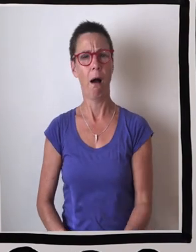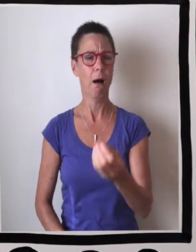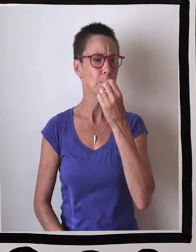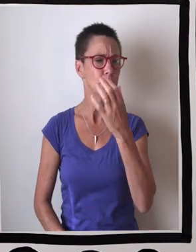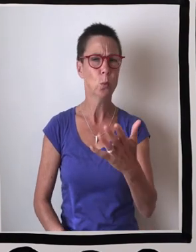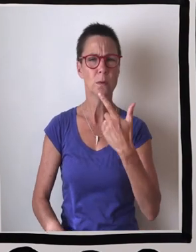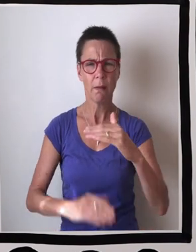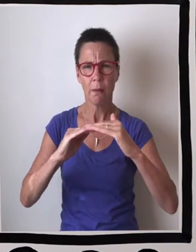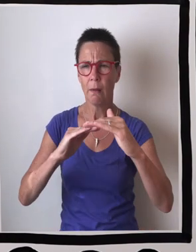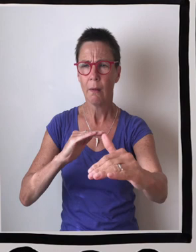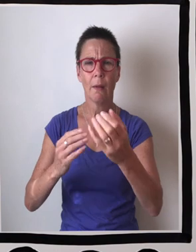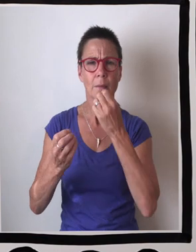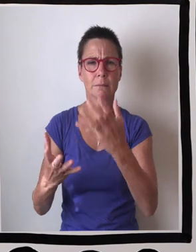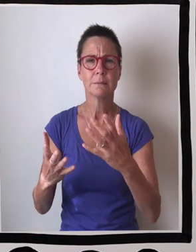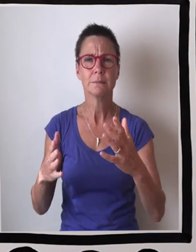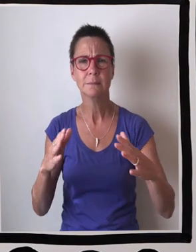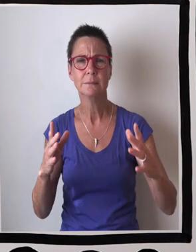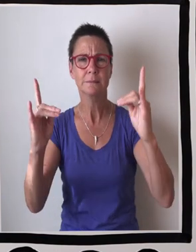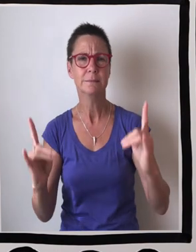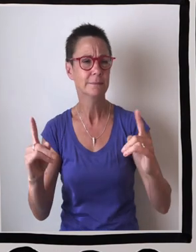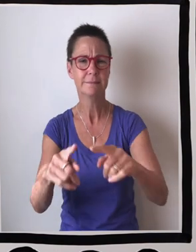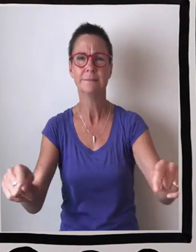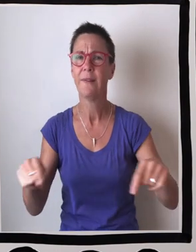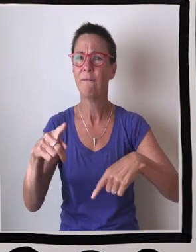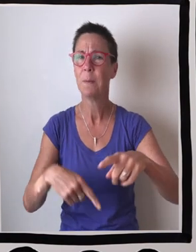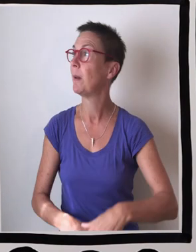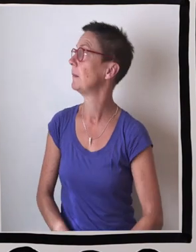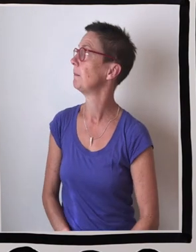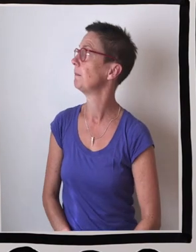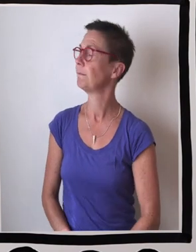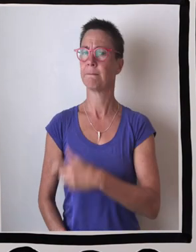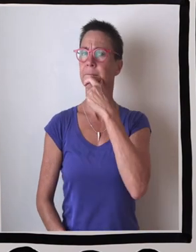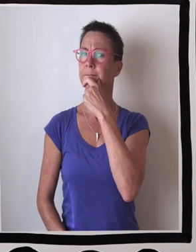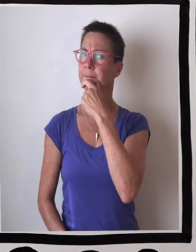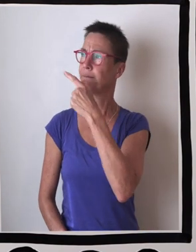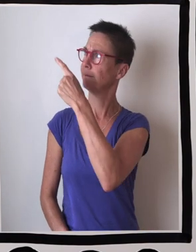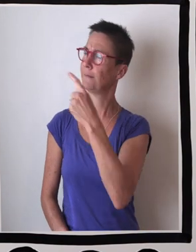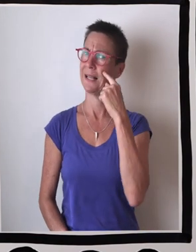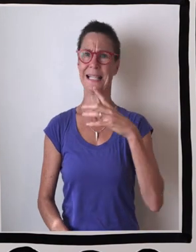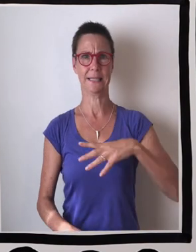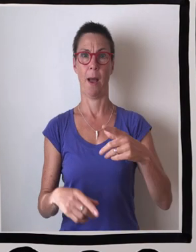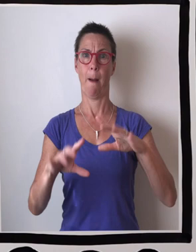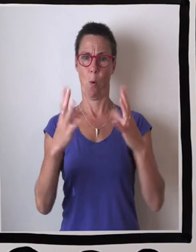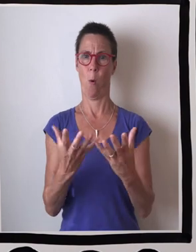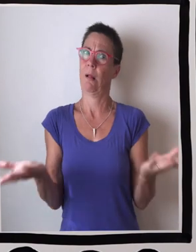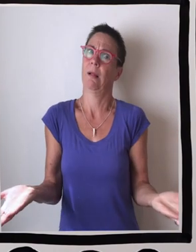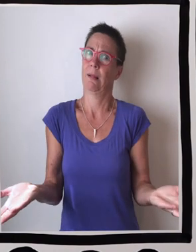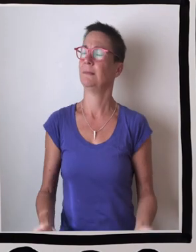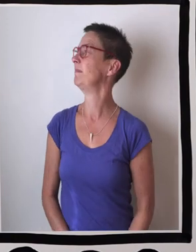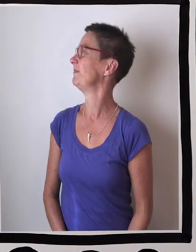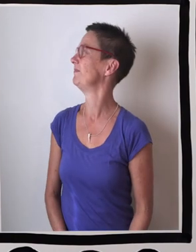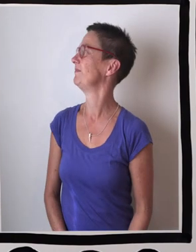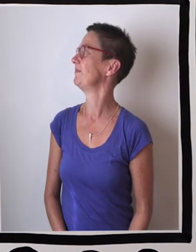manicured football pitch. It sure does. But we can't play football without a football.